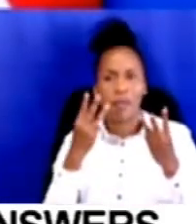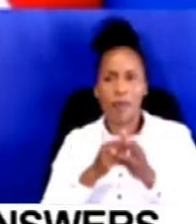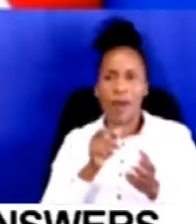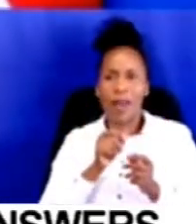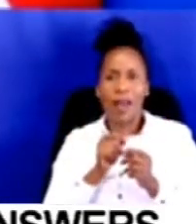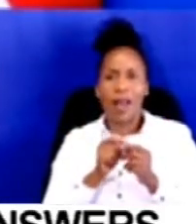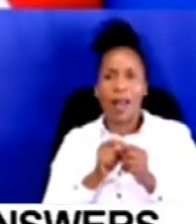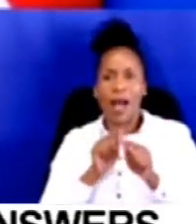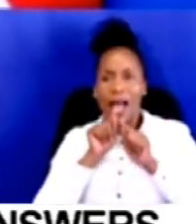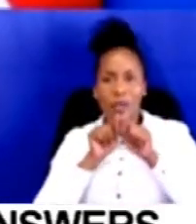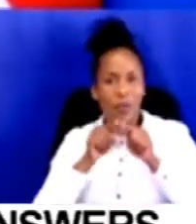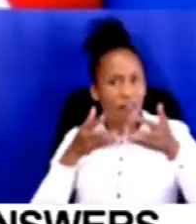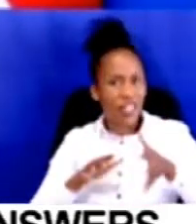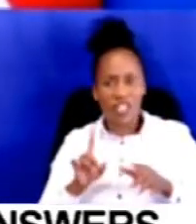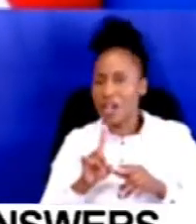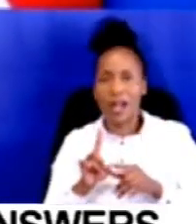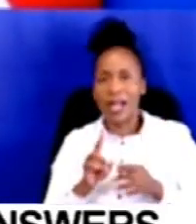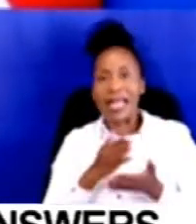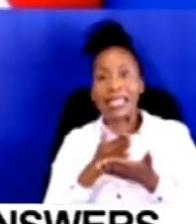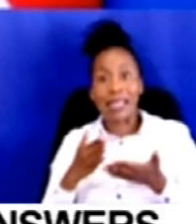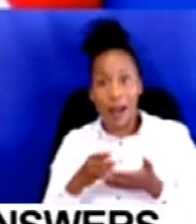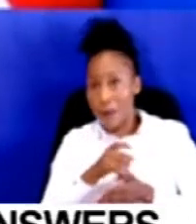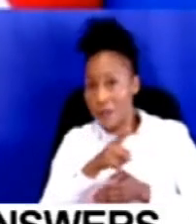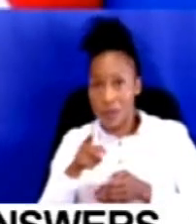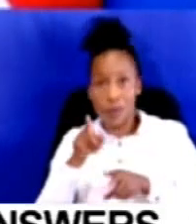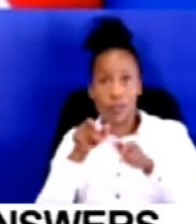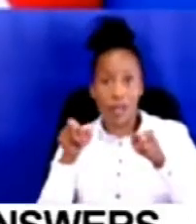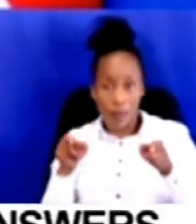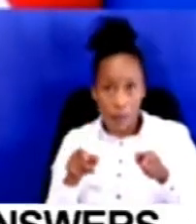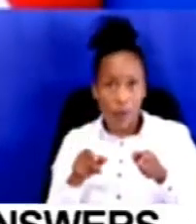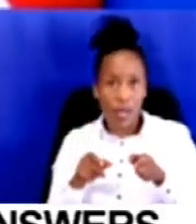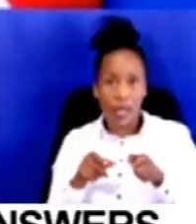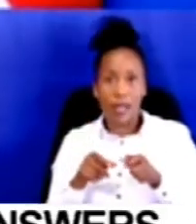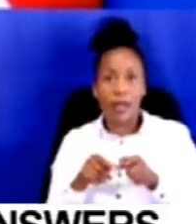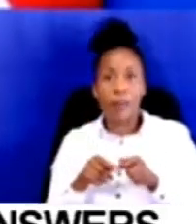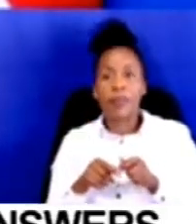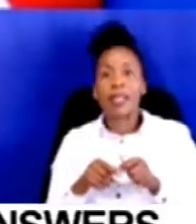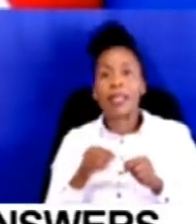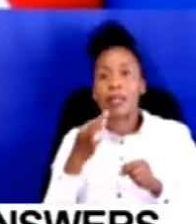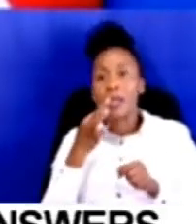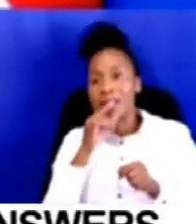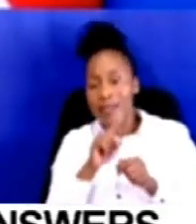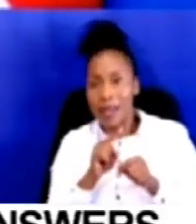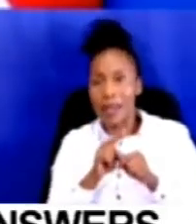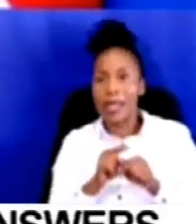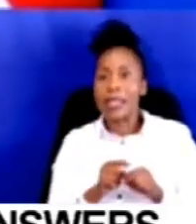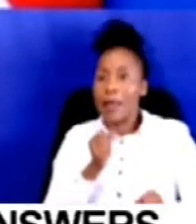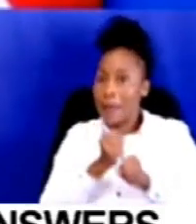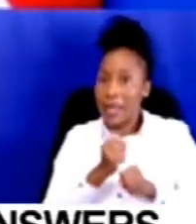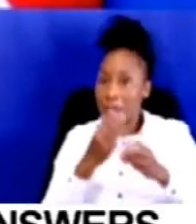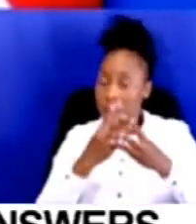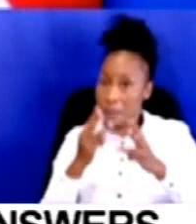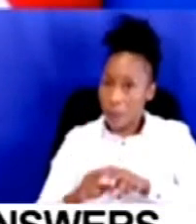of public knowledge that some of those accused of inciting the unrest have already appeared